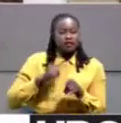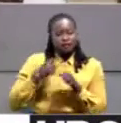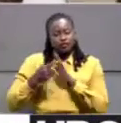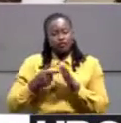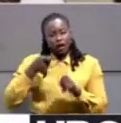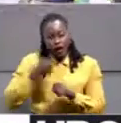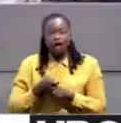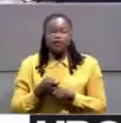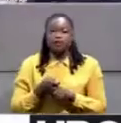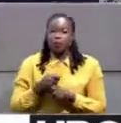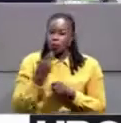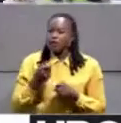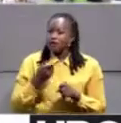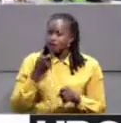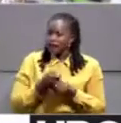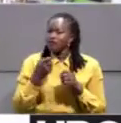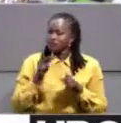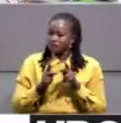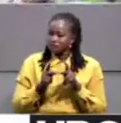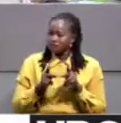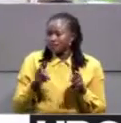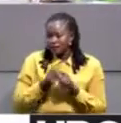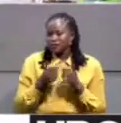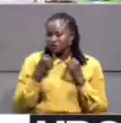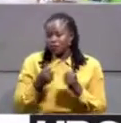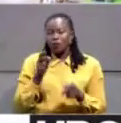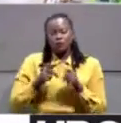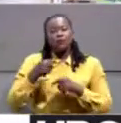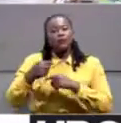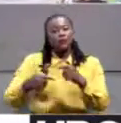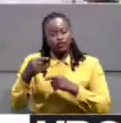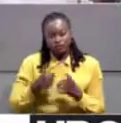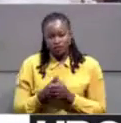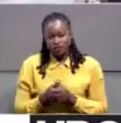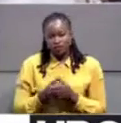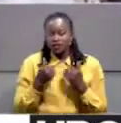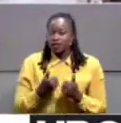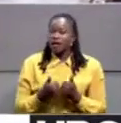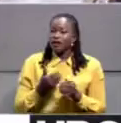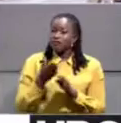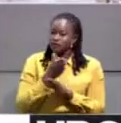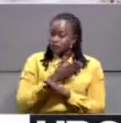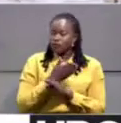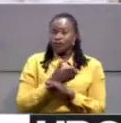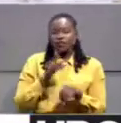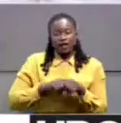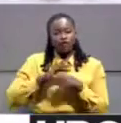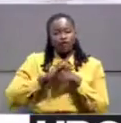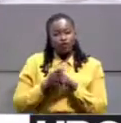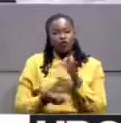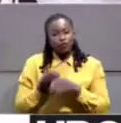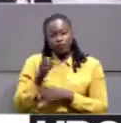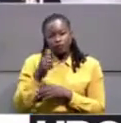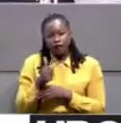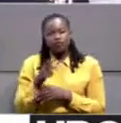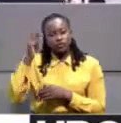get going. Various interventions like the Skilling Uganda project that existed prior to COVID-19 but wasn't welcomed by the public